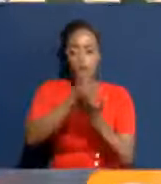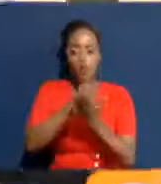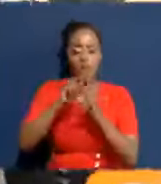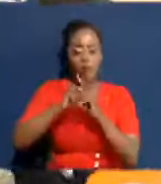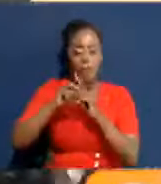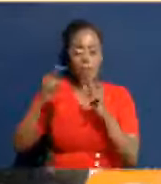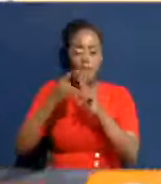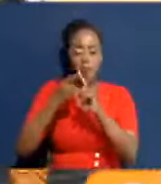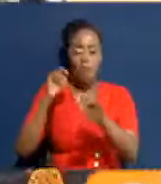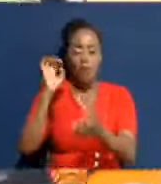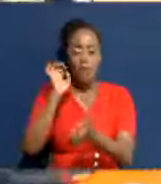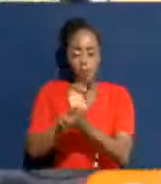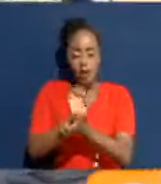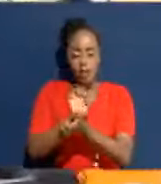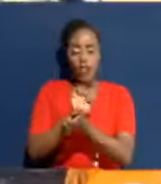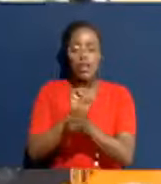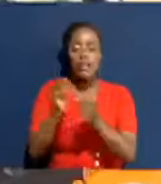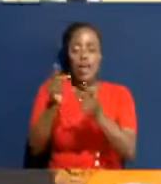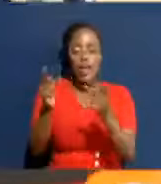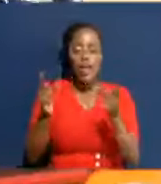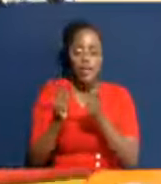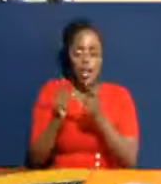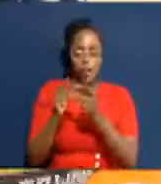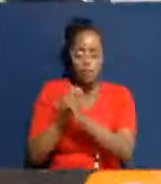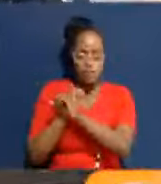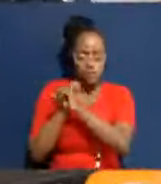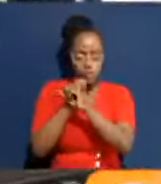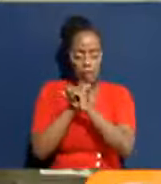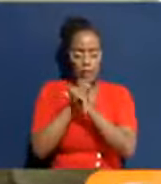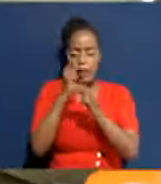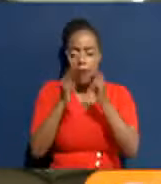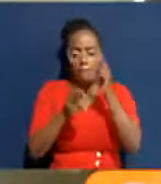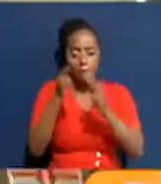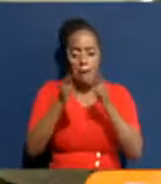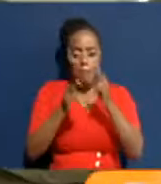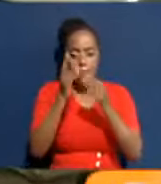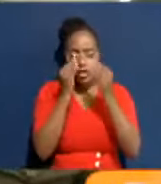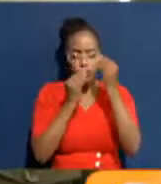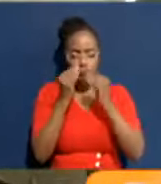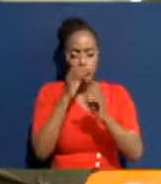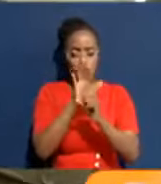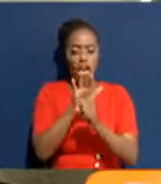escape arrest, while the area was engulfed in a tear gas smoke.